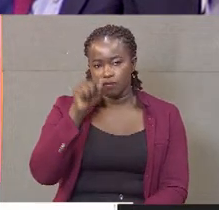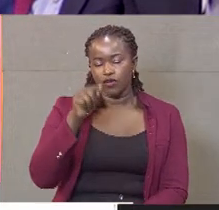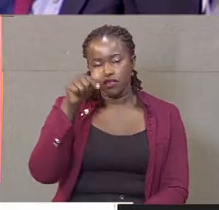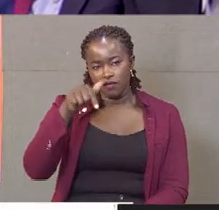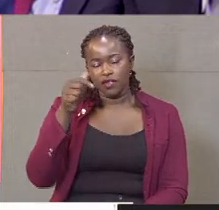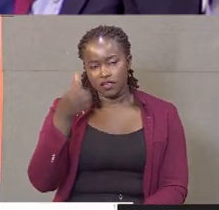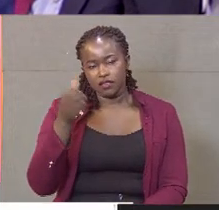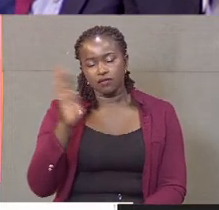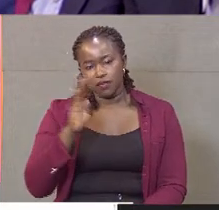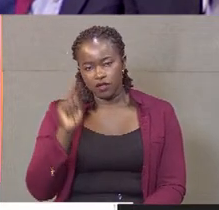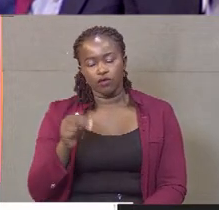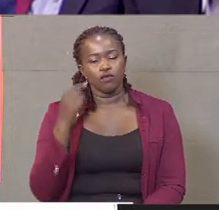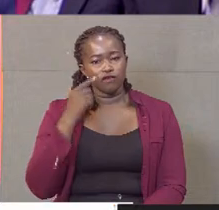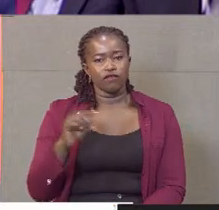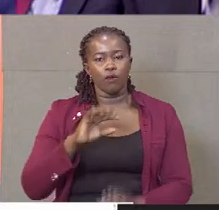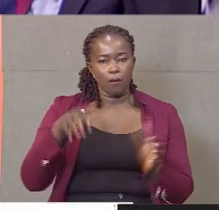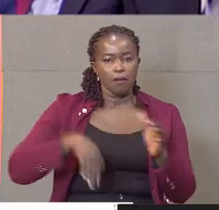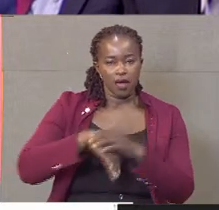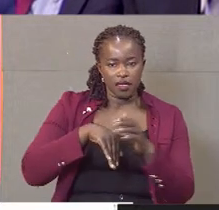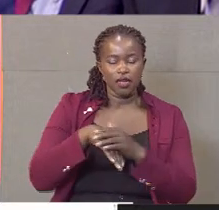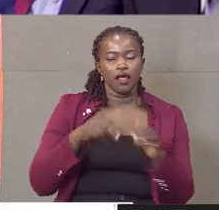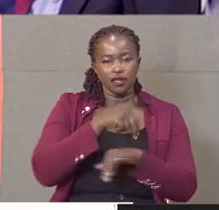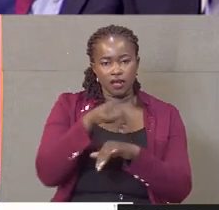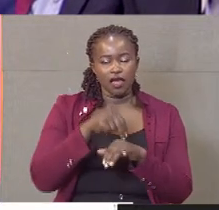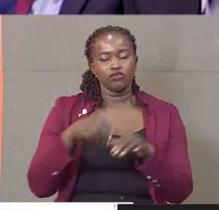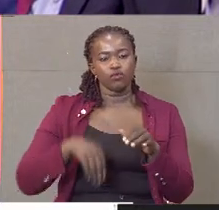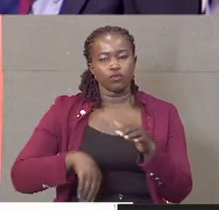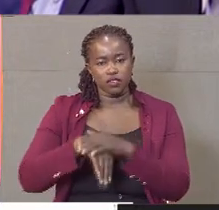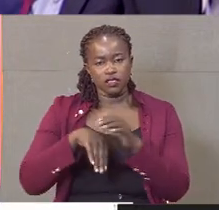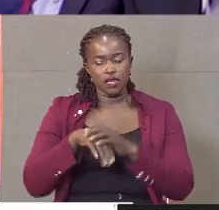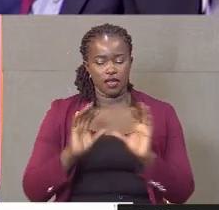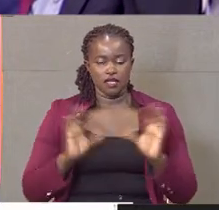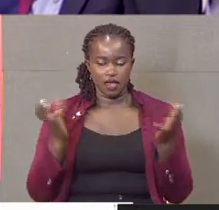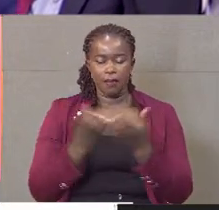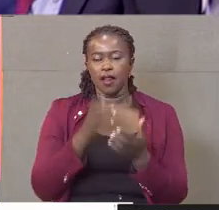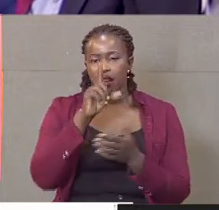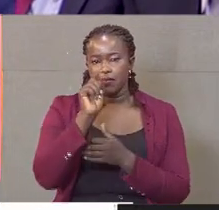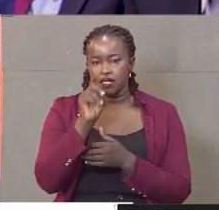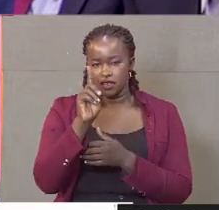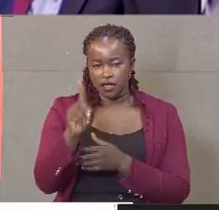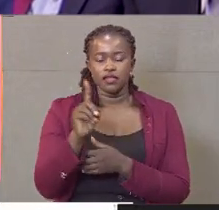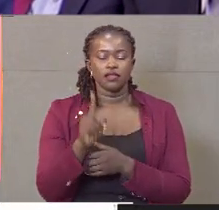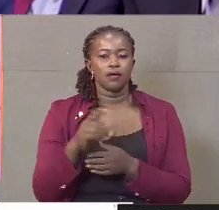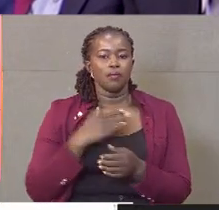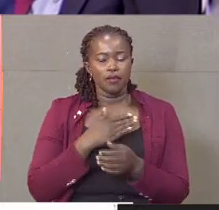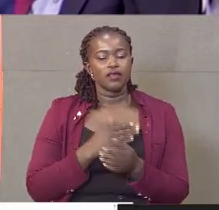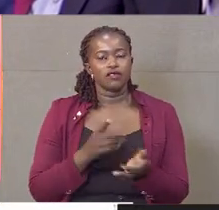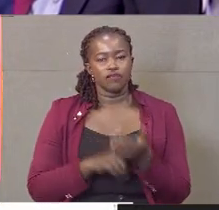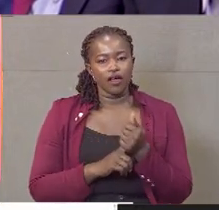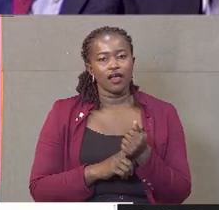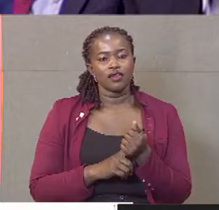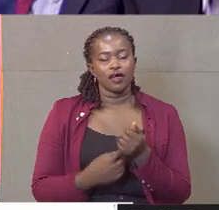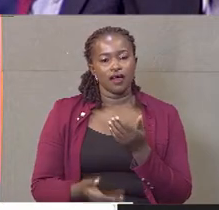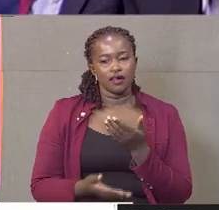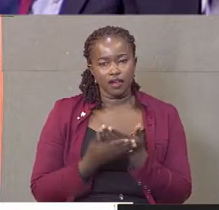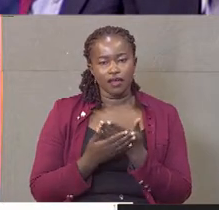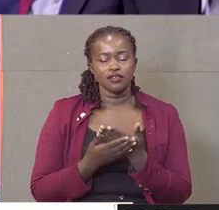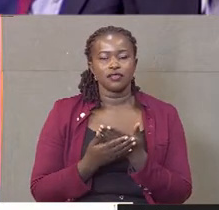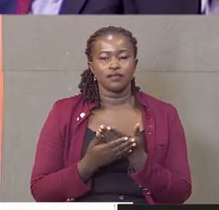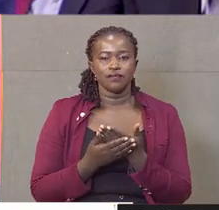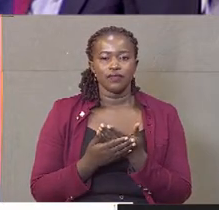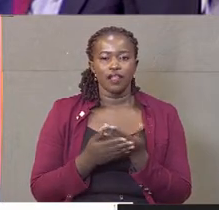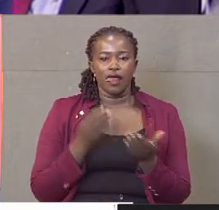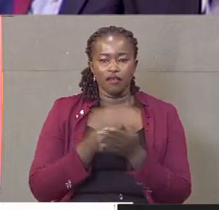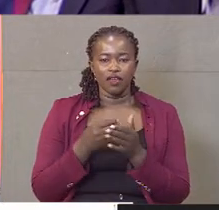billion for Mandela National Stadium Limited. Please find attached the electronic funds transfer,